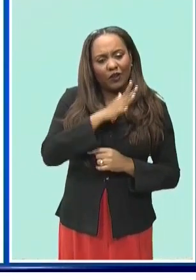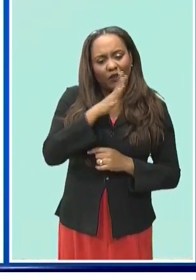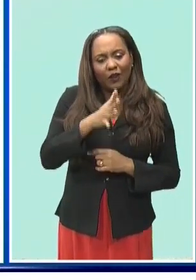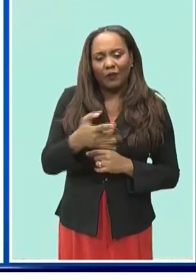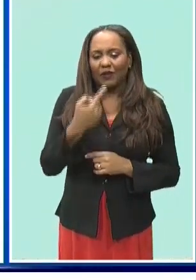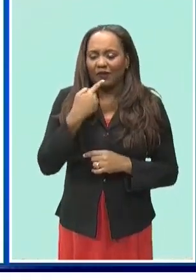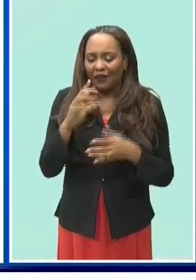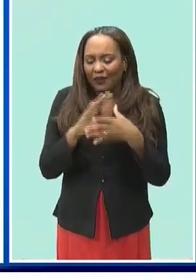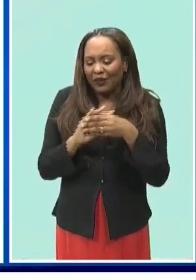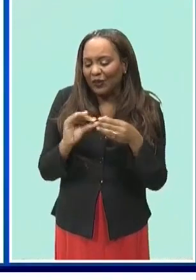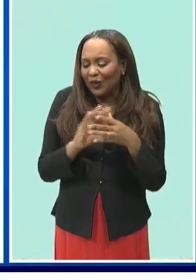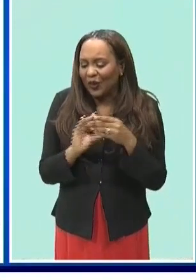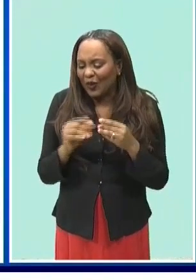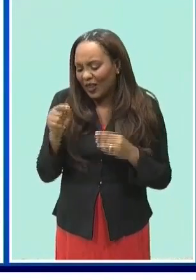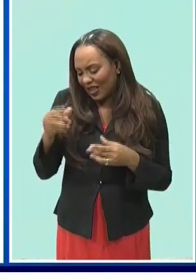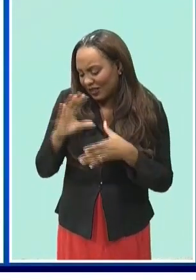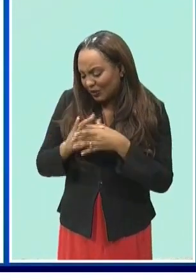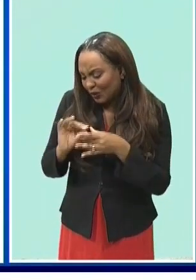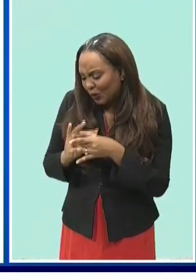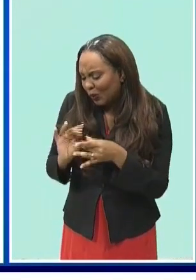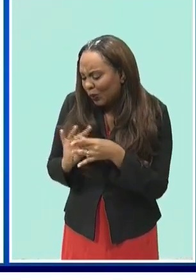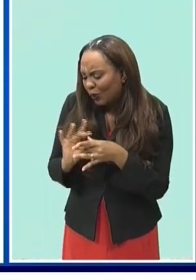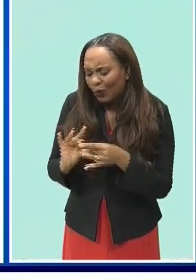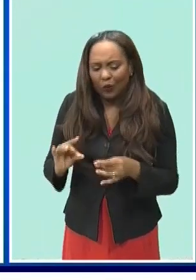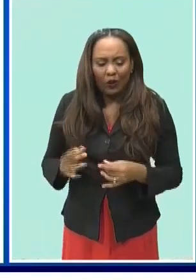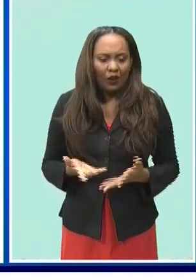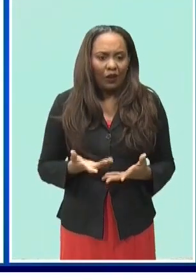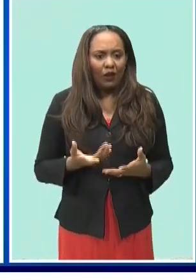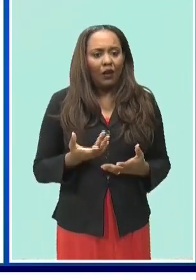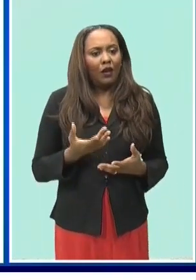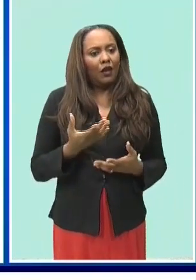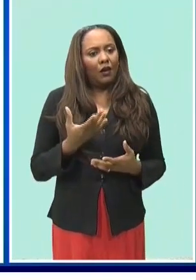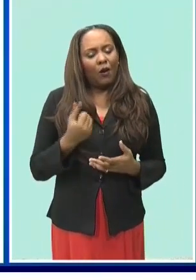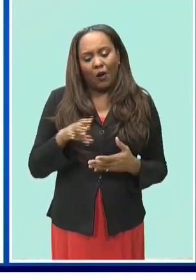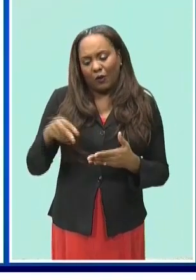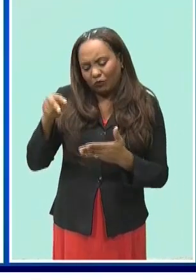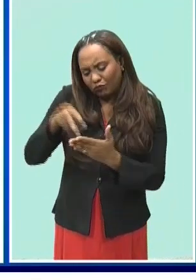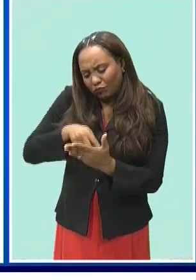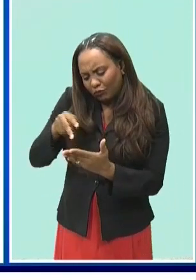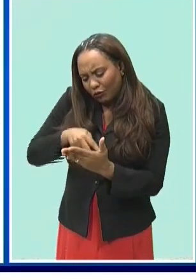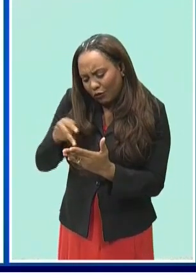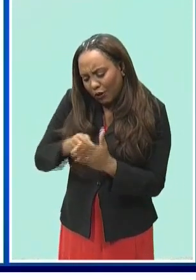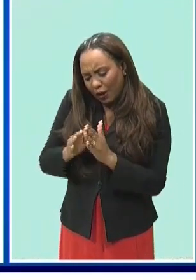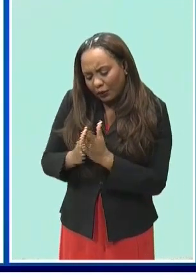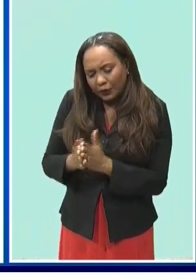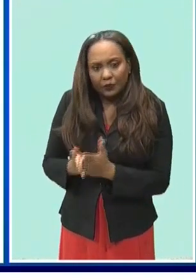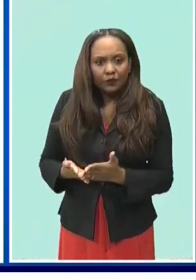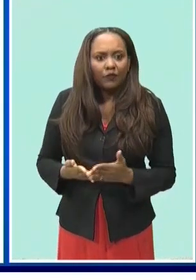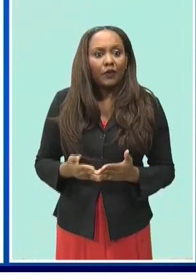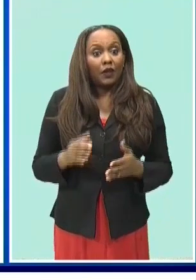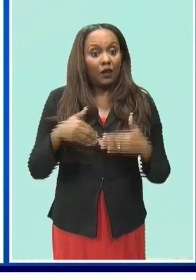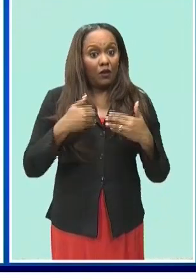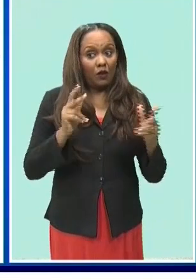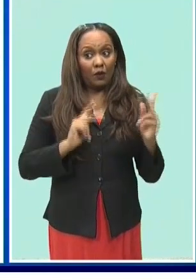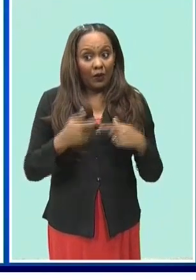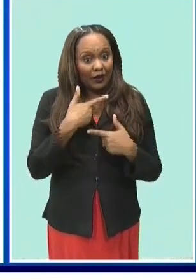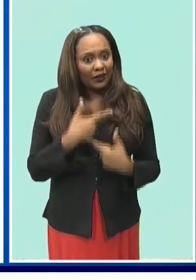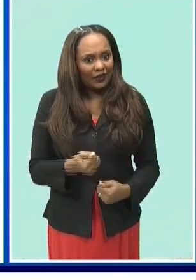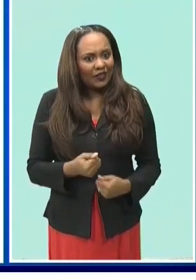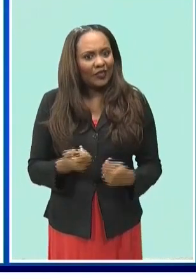been interested in stories. Stories were read to us. We've read stories. So I would encourage all young people to continue writing. We're interested in what they have to